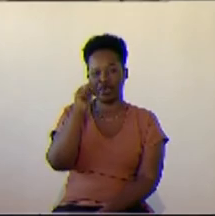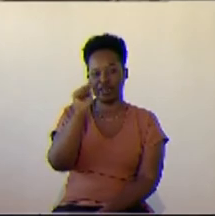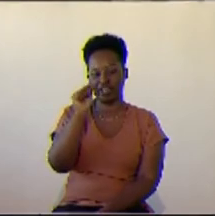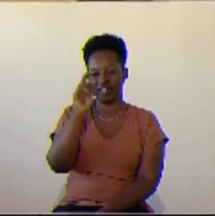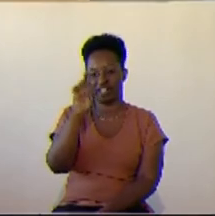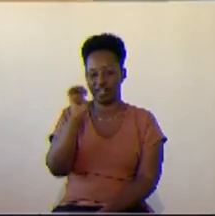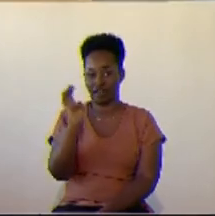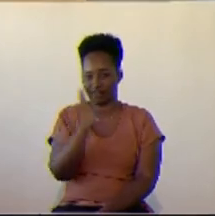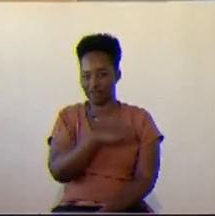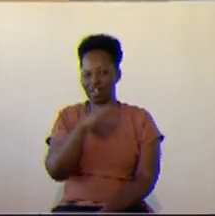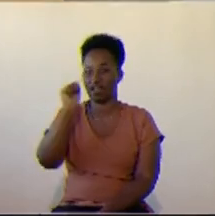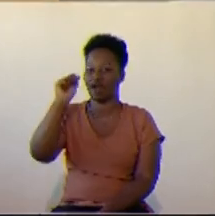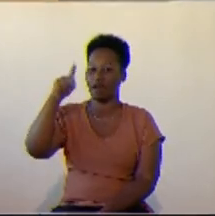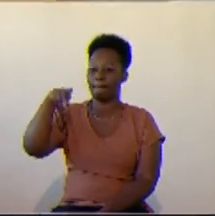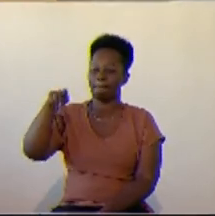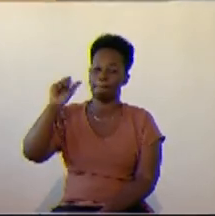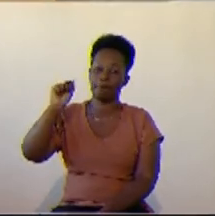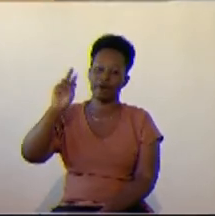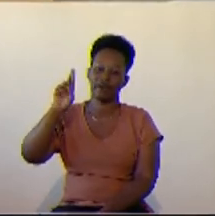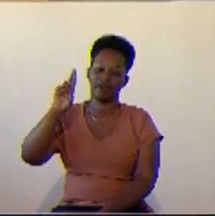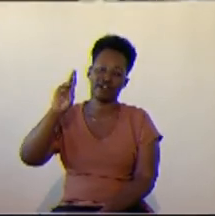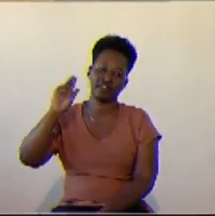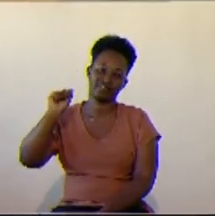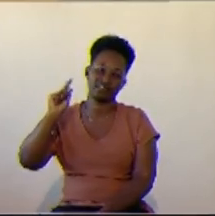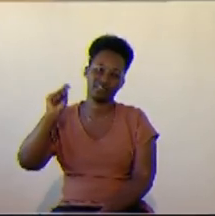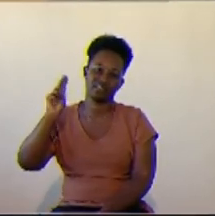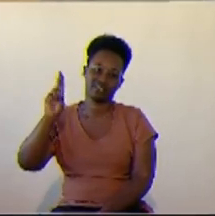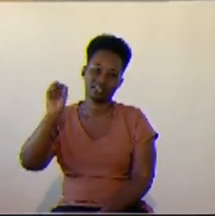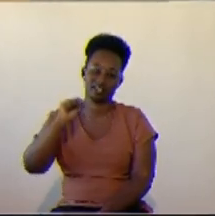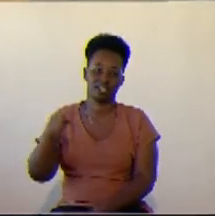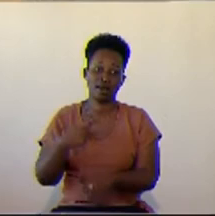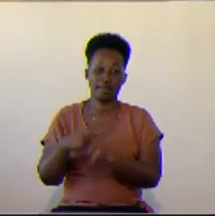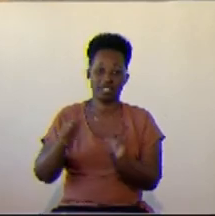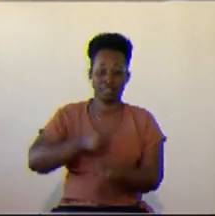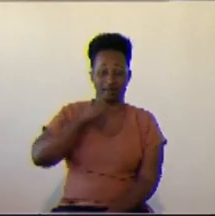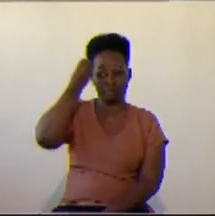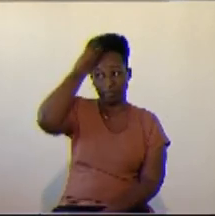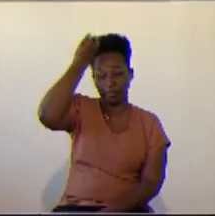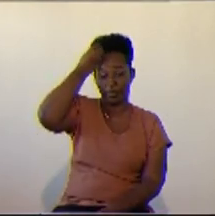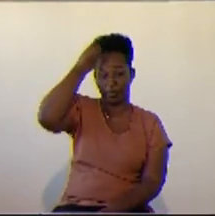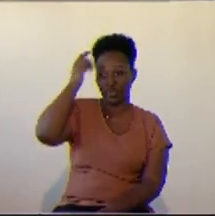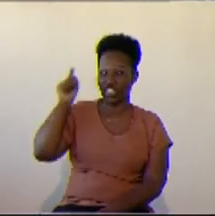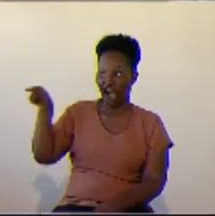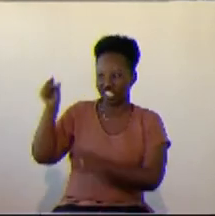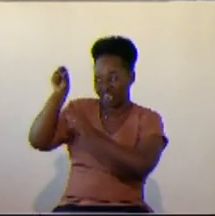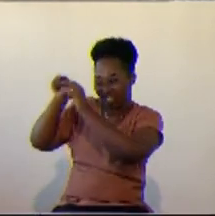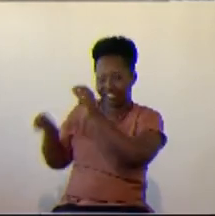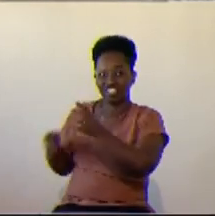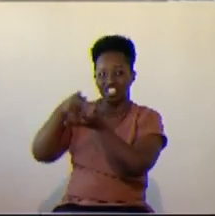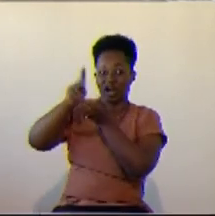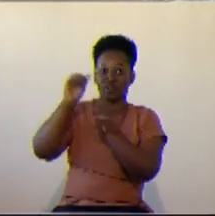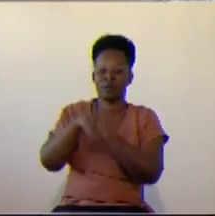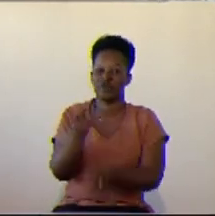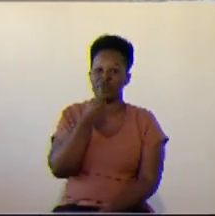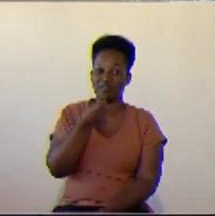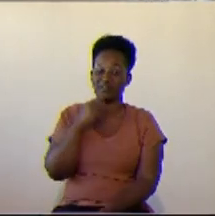here. I had my rubber tubing. This one I bought from a certain pharmacy. This, a